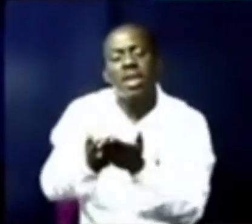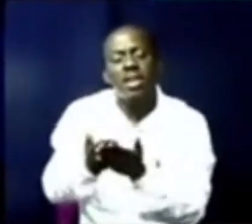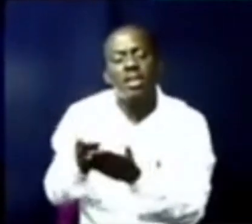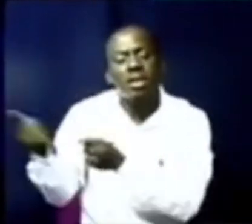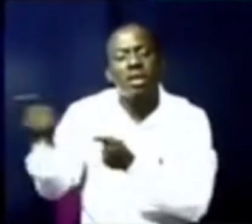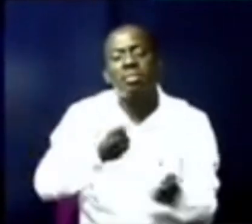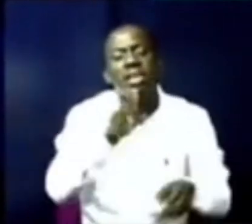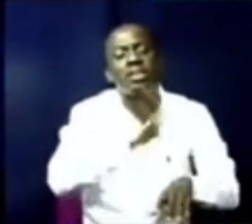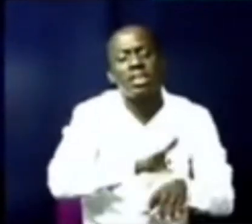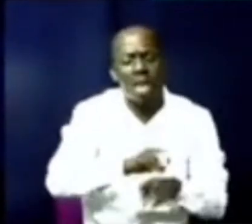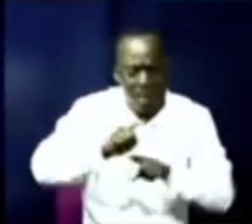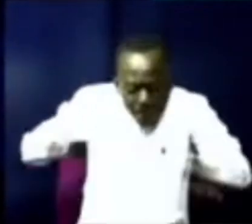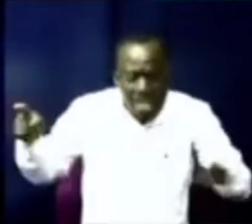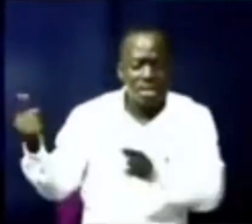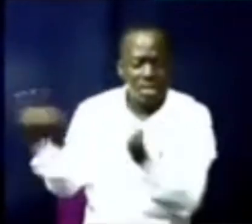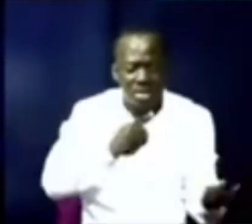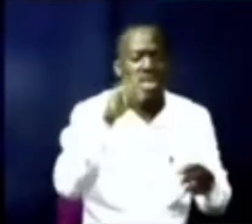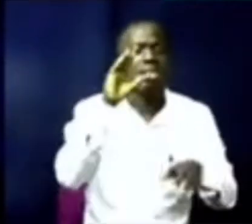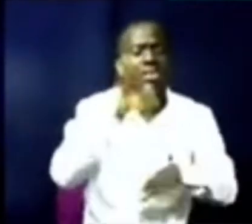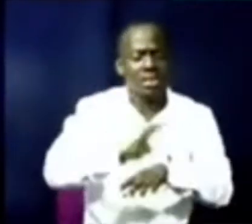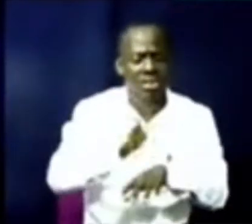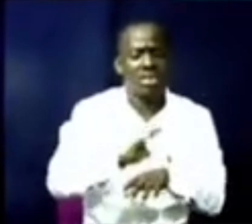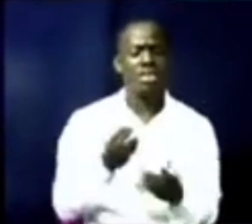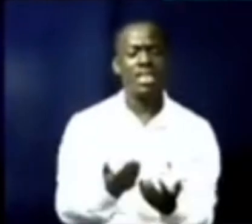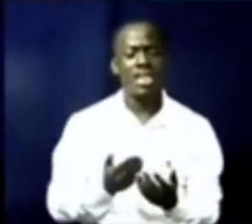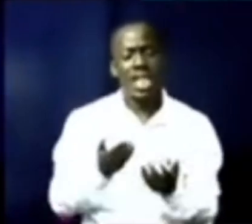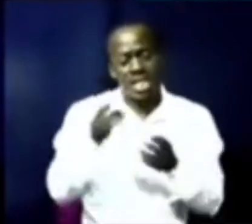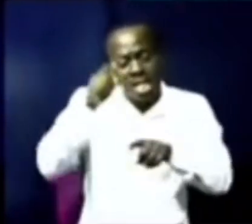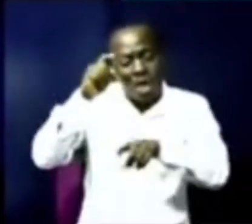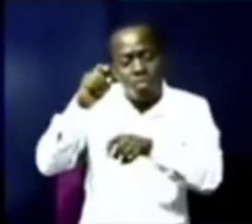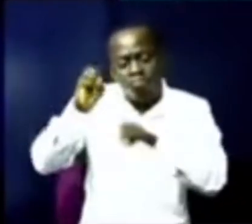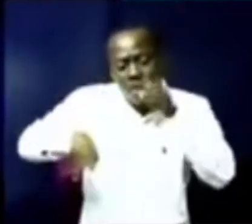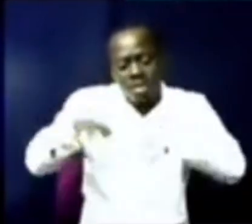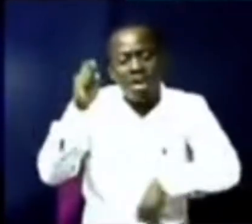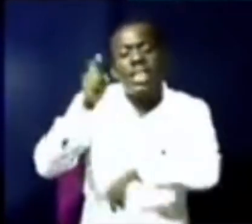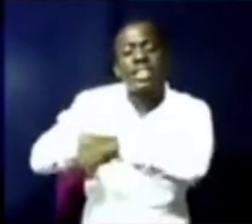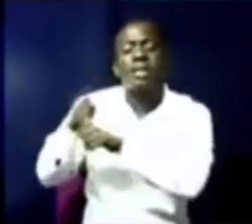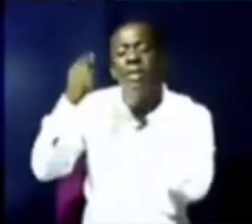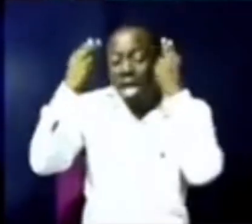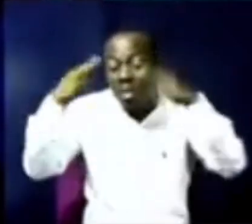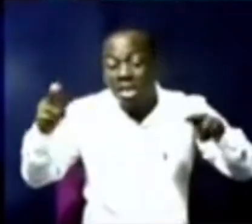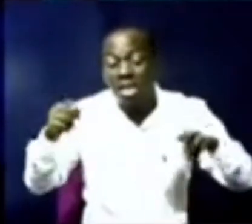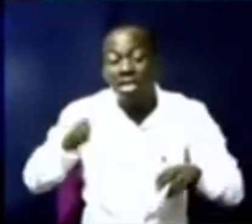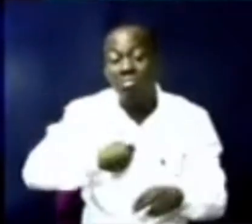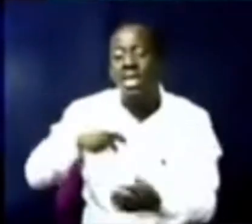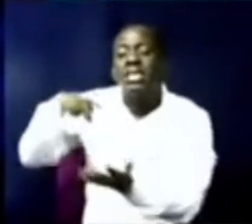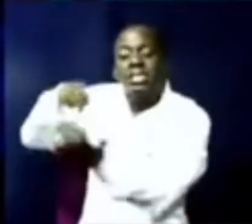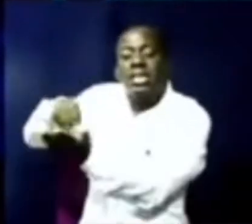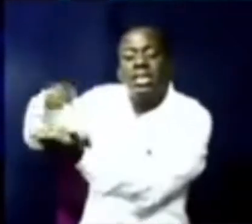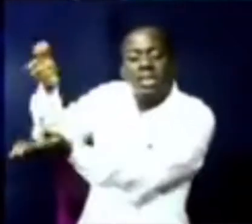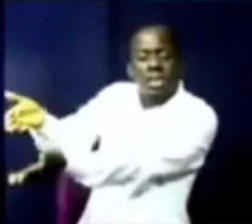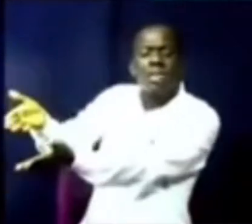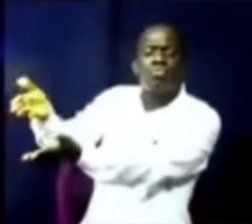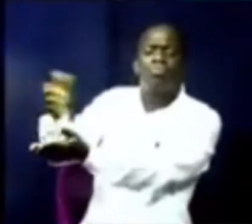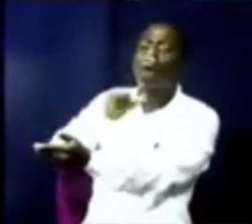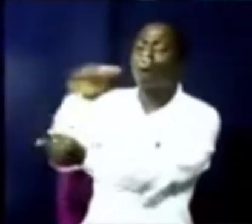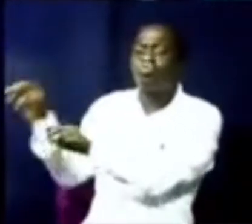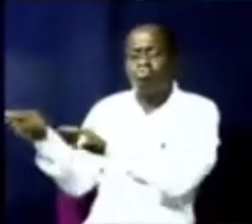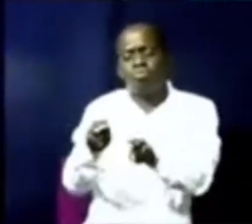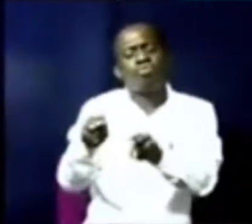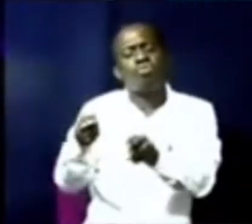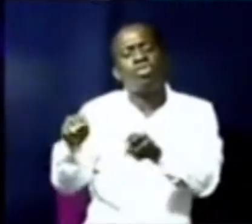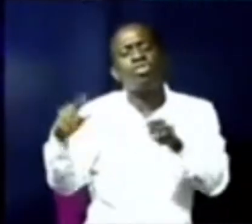I didn't just follow the line to go and then give offering because I didn't have. Men kase uniskenti, oh ma sorry.